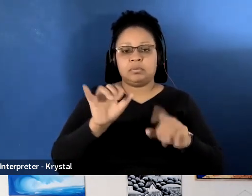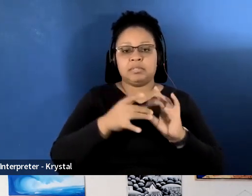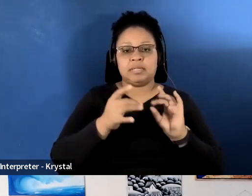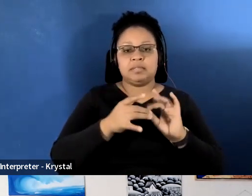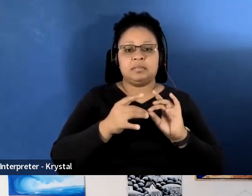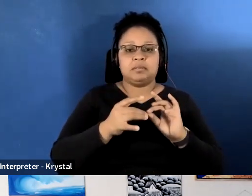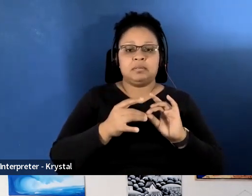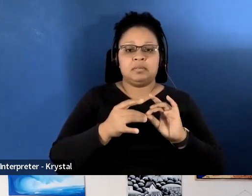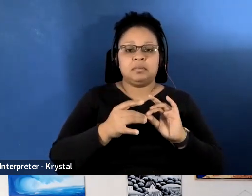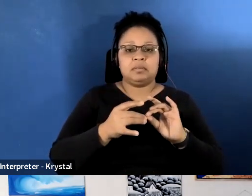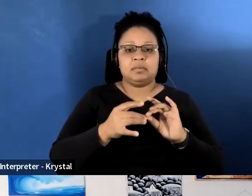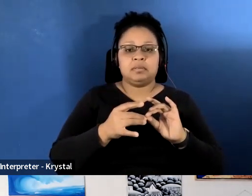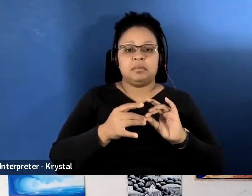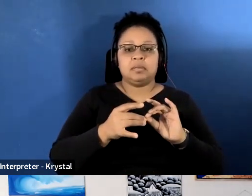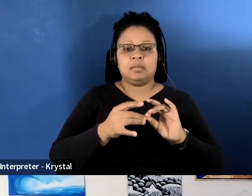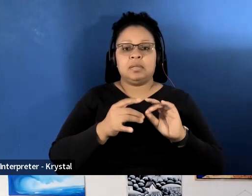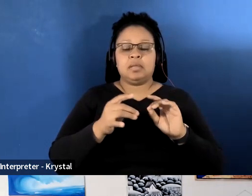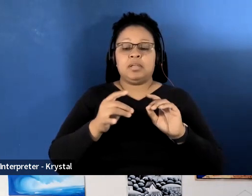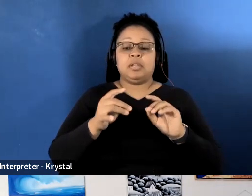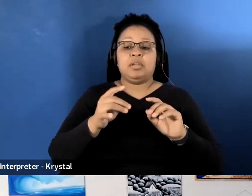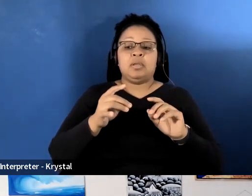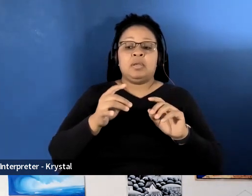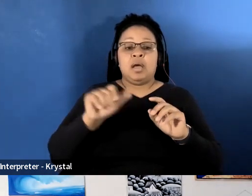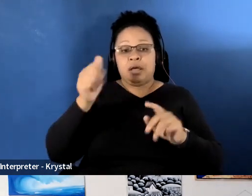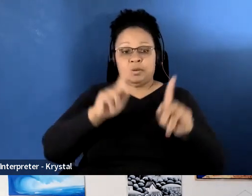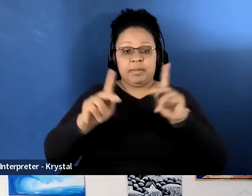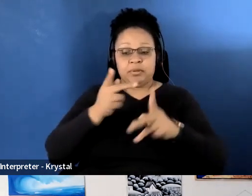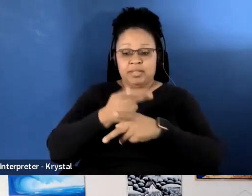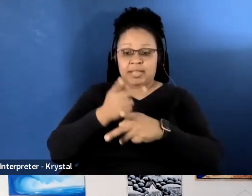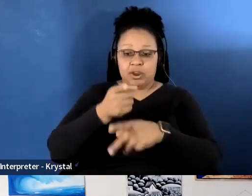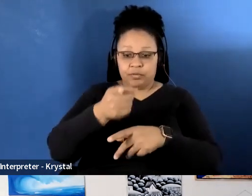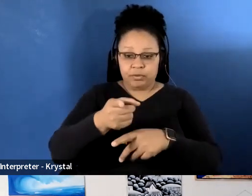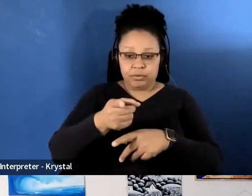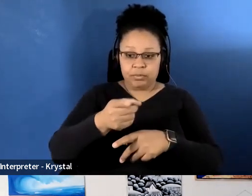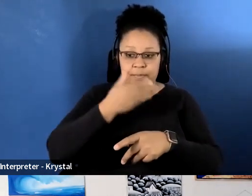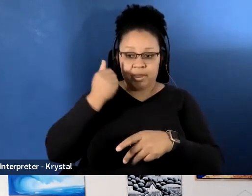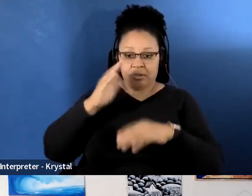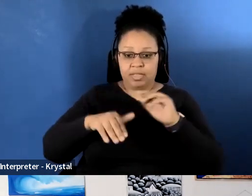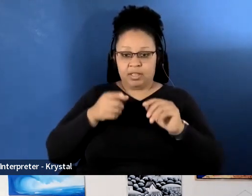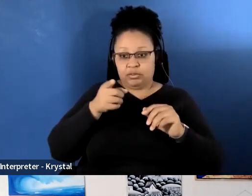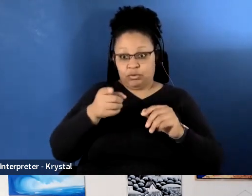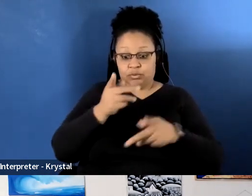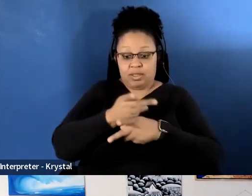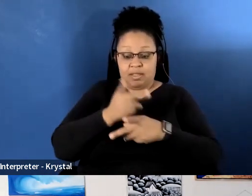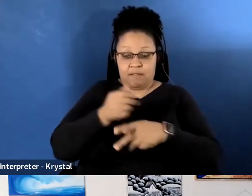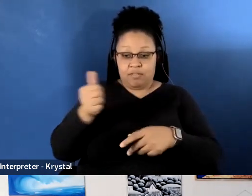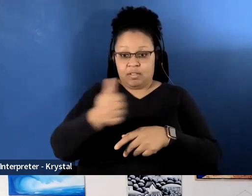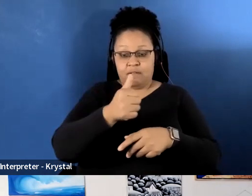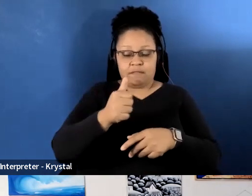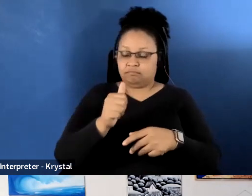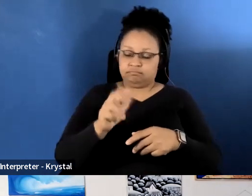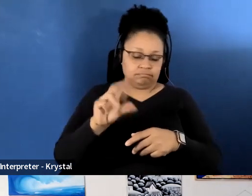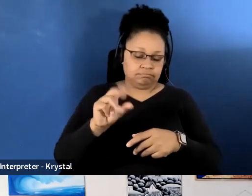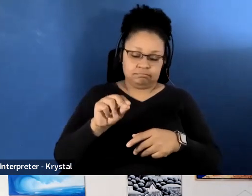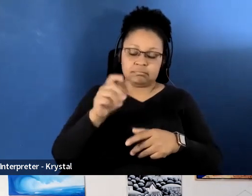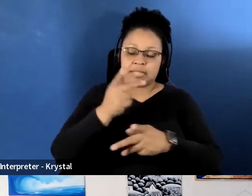takes care of you as good as yourself, as you know yourself the best. Agree.